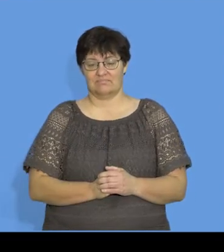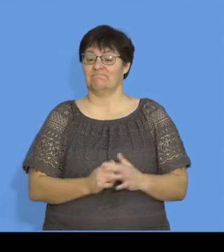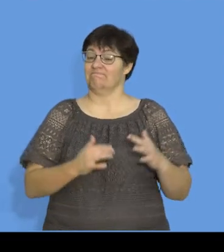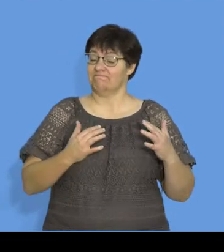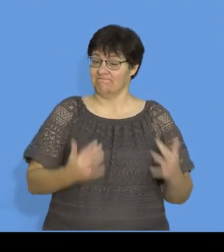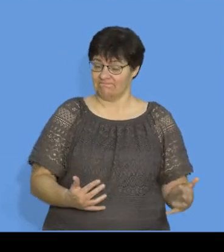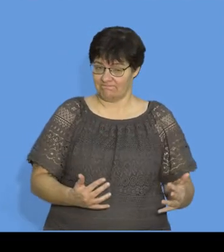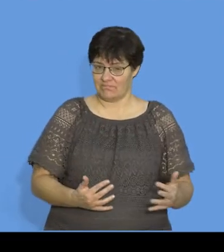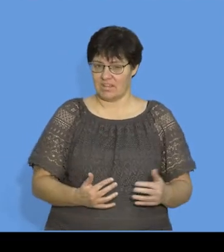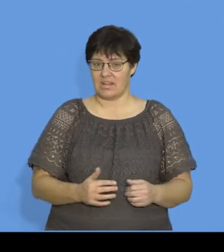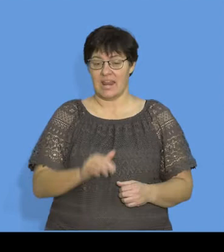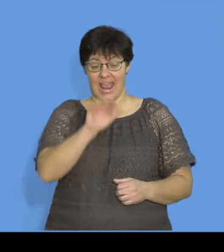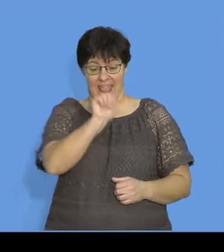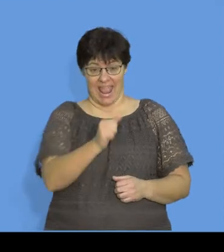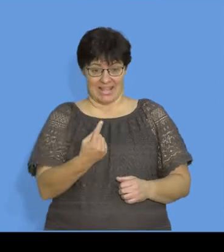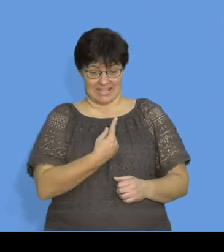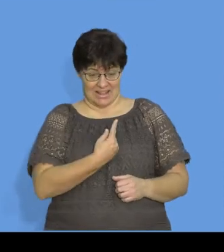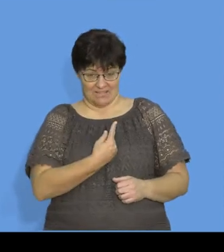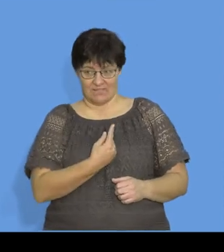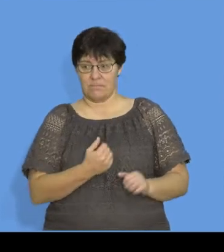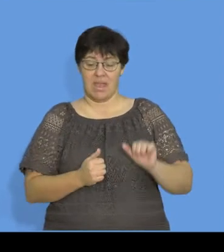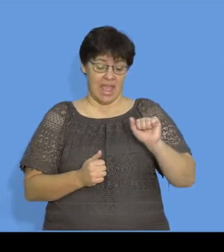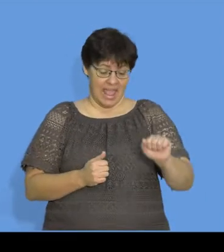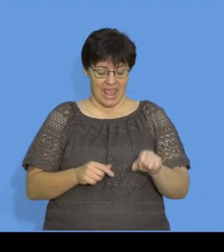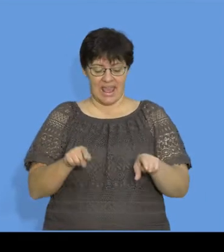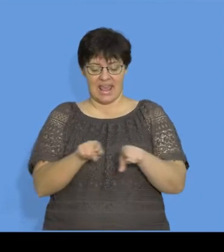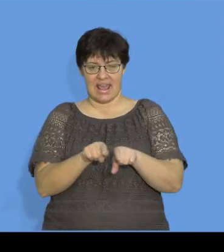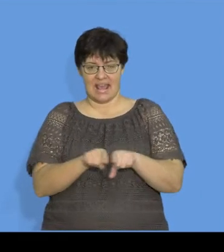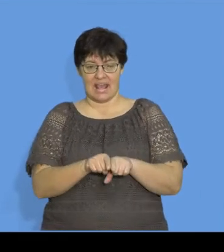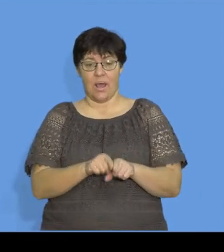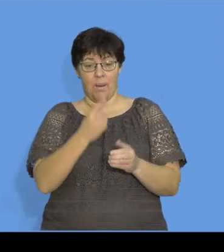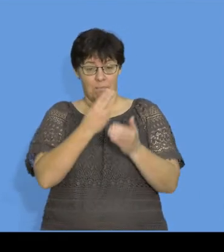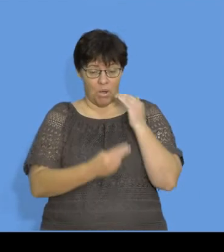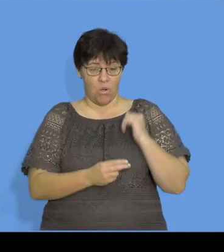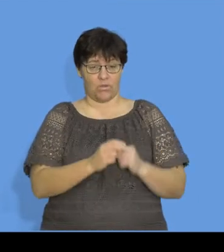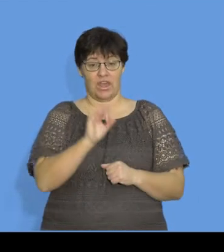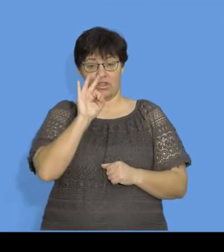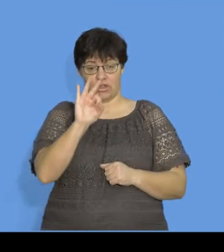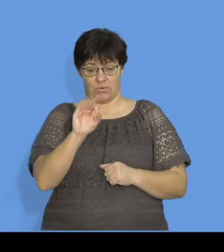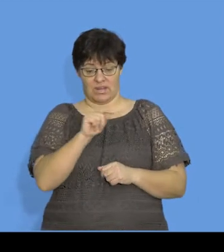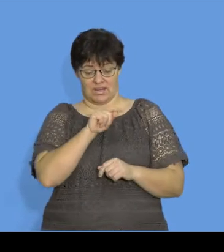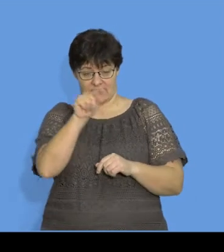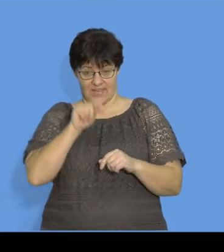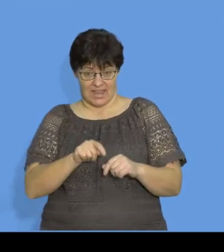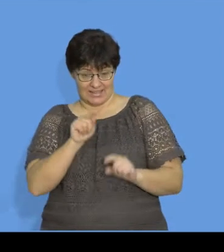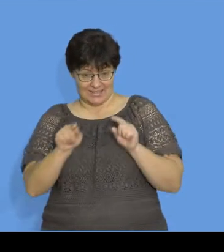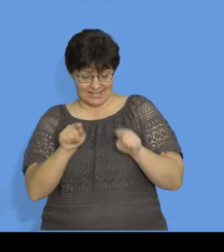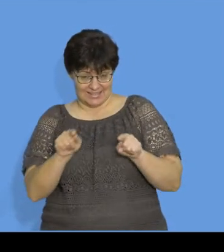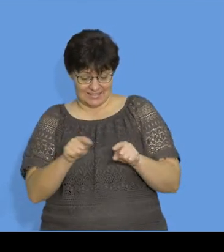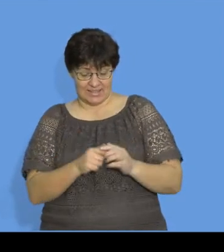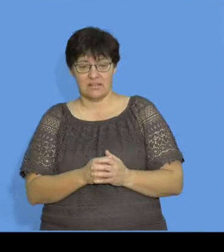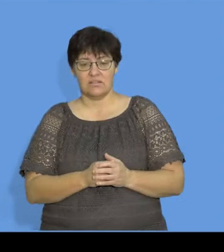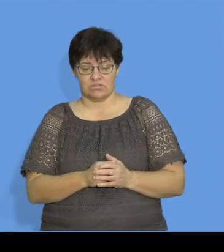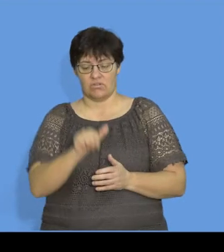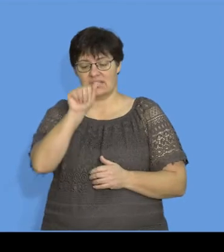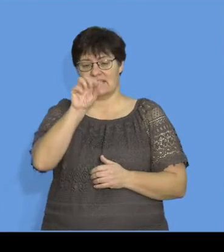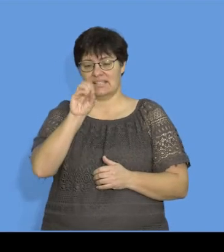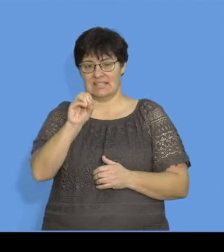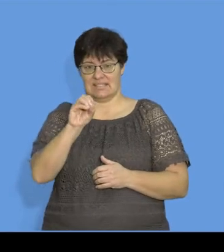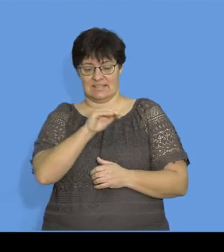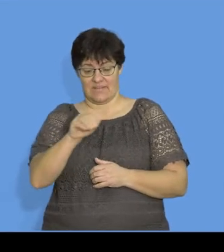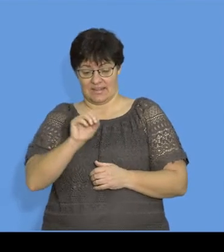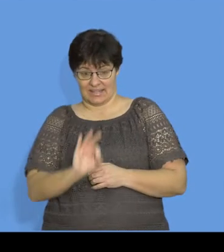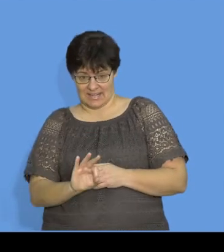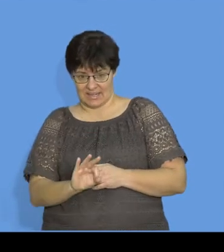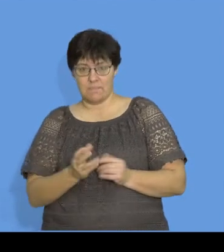So to get A on its own, we're going to have to divide both sides by 3. We know already that that's going to